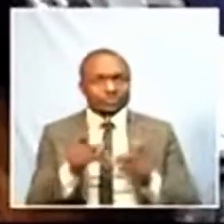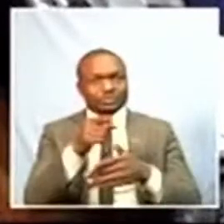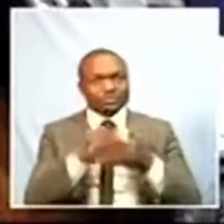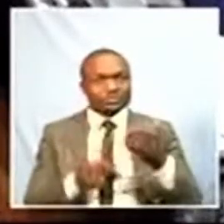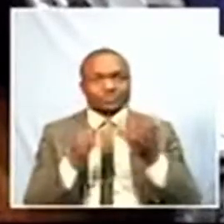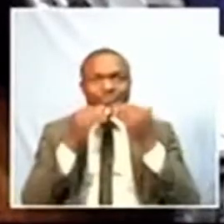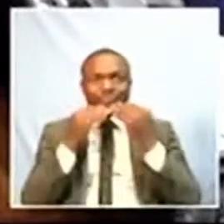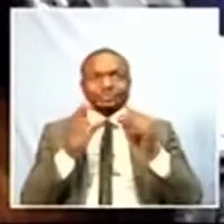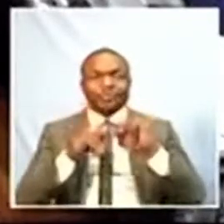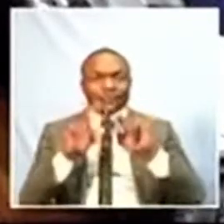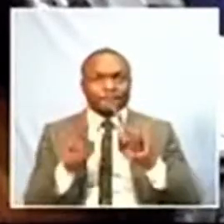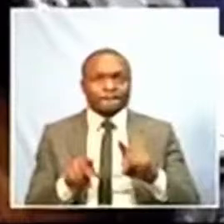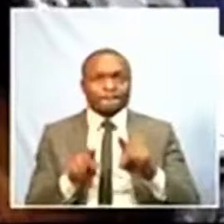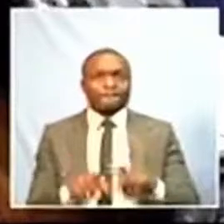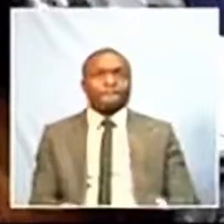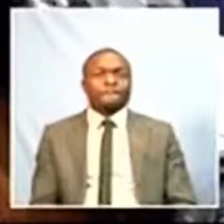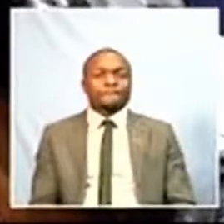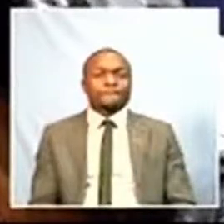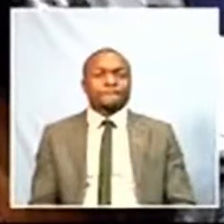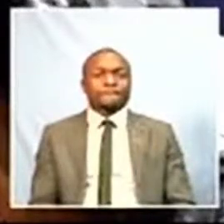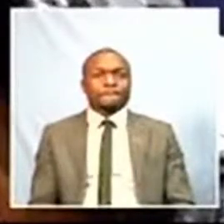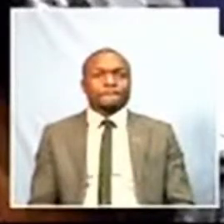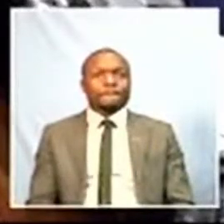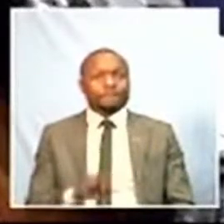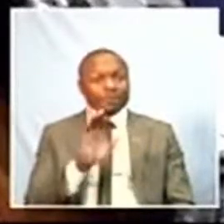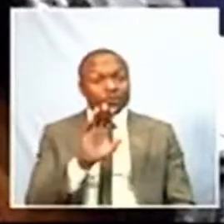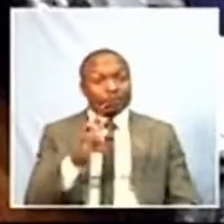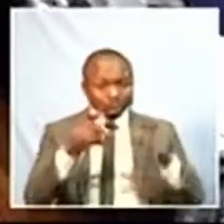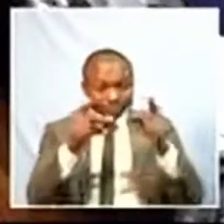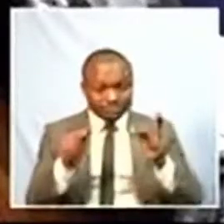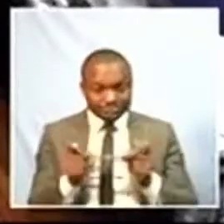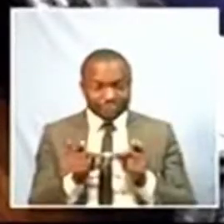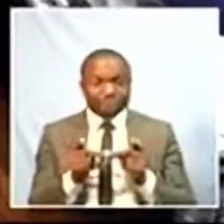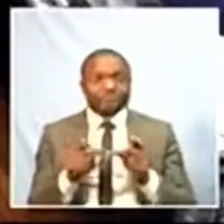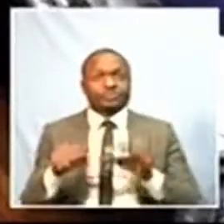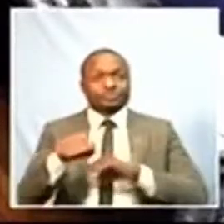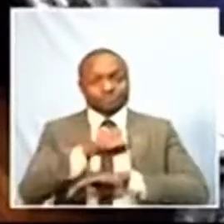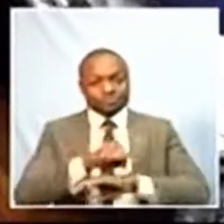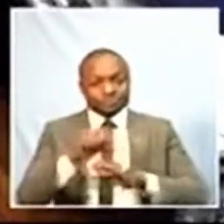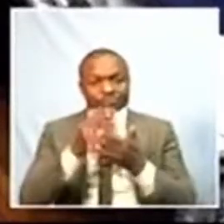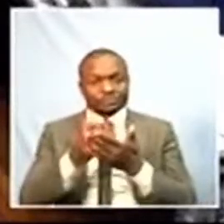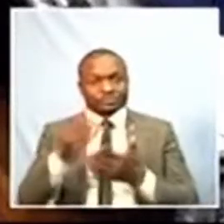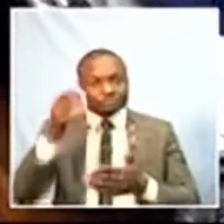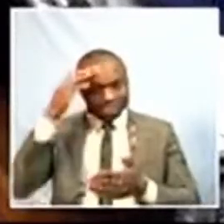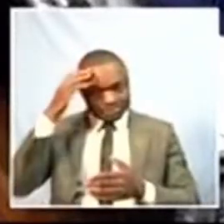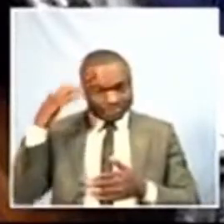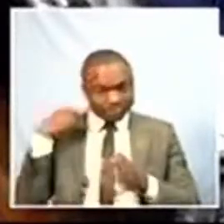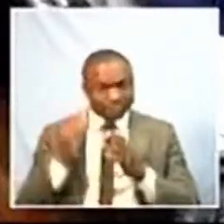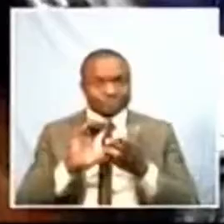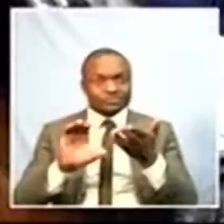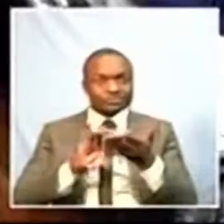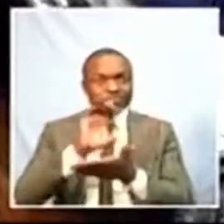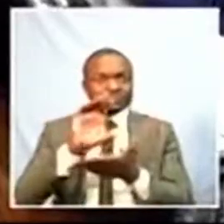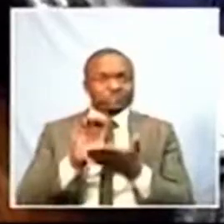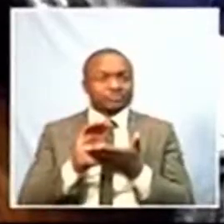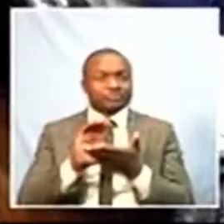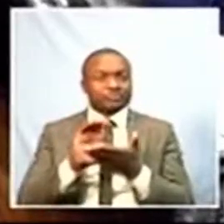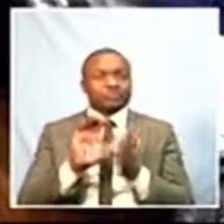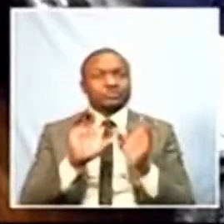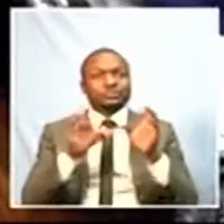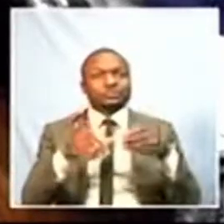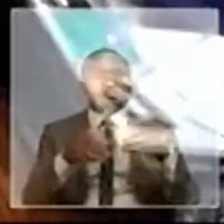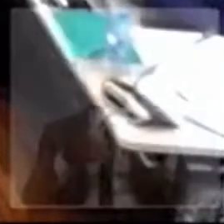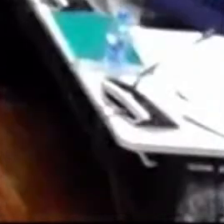Chair. So the Your initial... Your position? I'm Senior Procurement Officer for CHOMA Municipal Council. Yeah, okay.